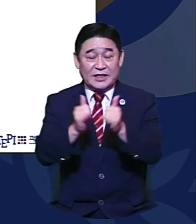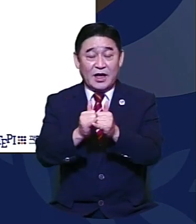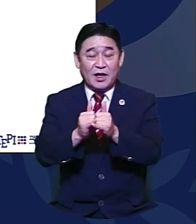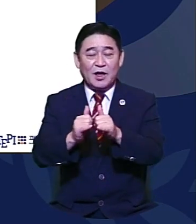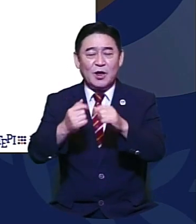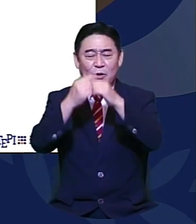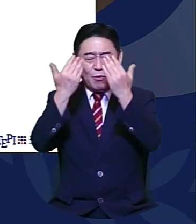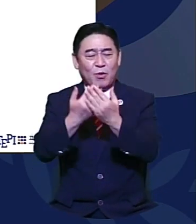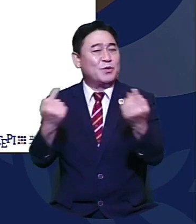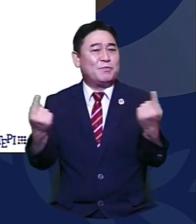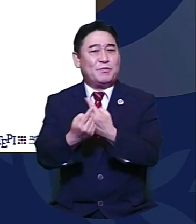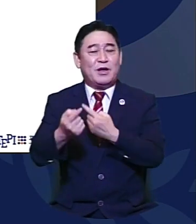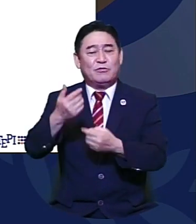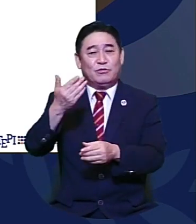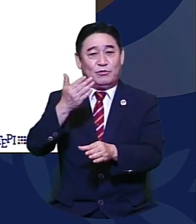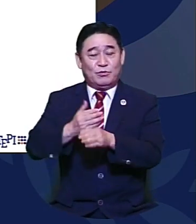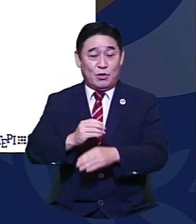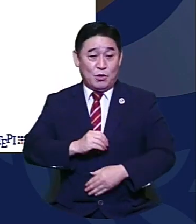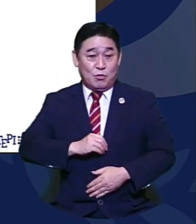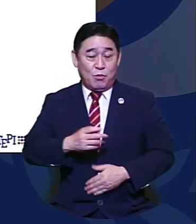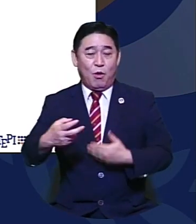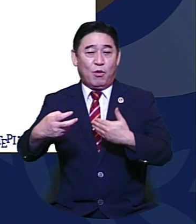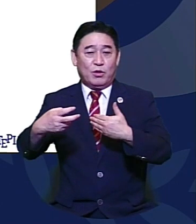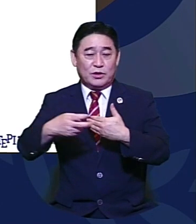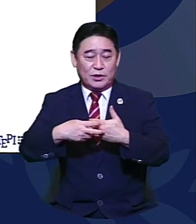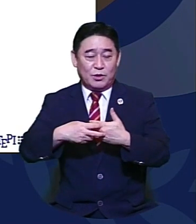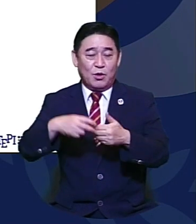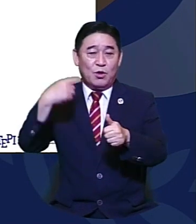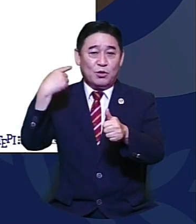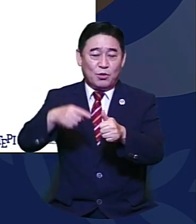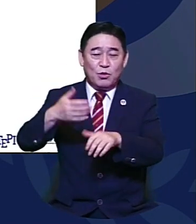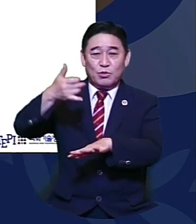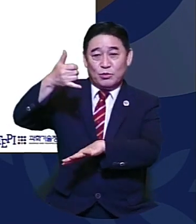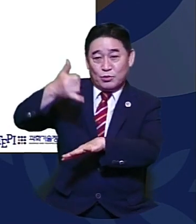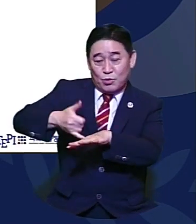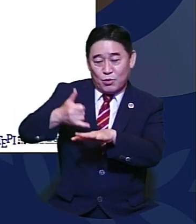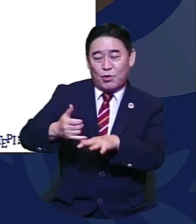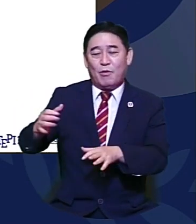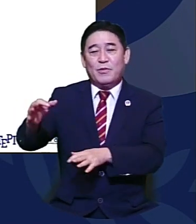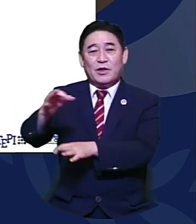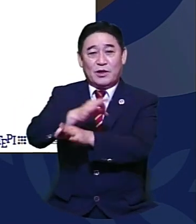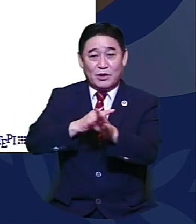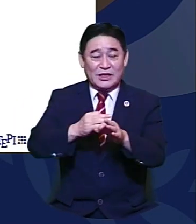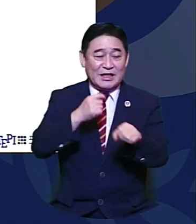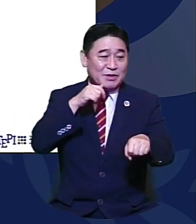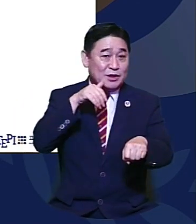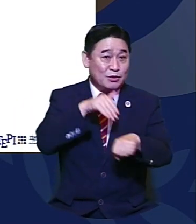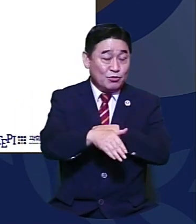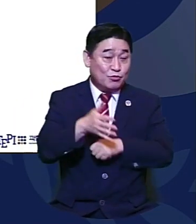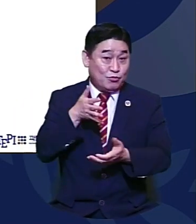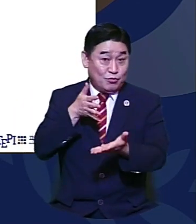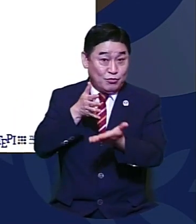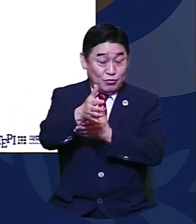healthcare, education, the agriculture, economics, and even democracy.